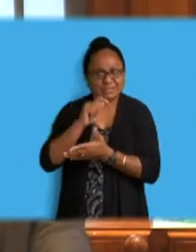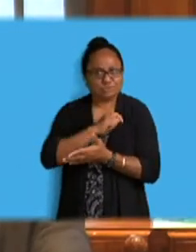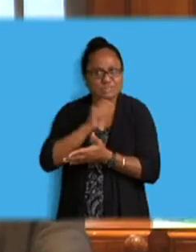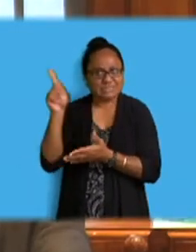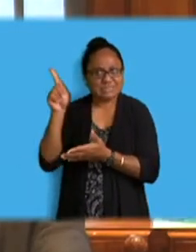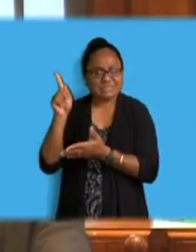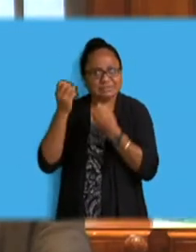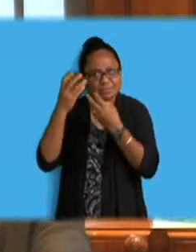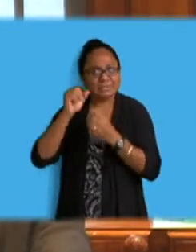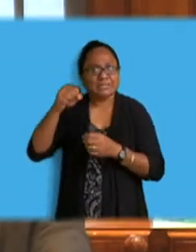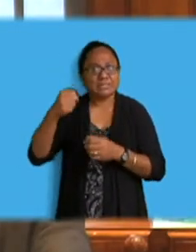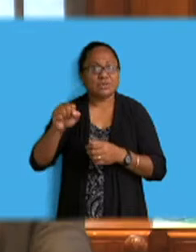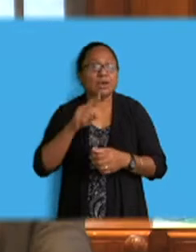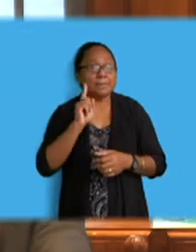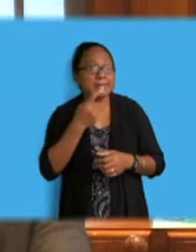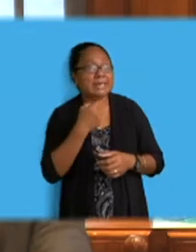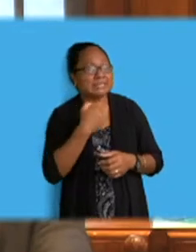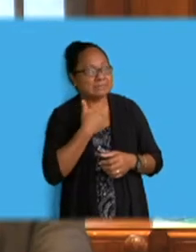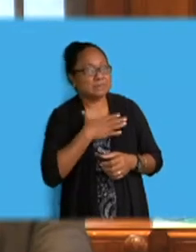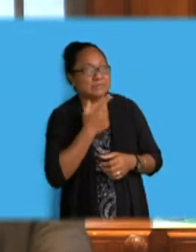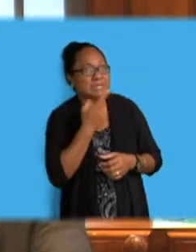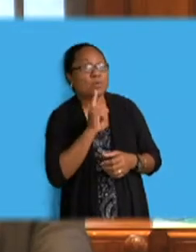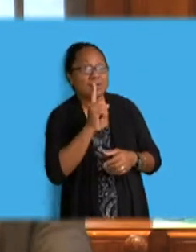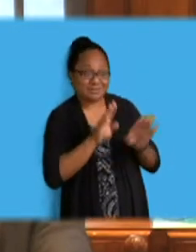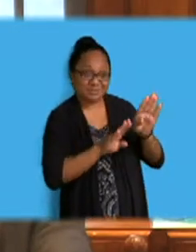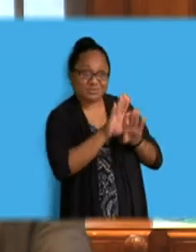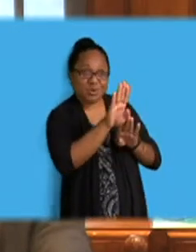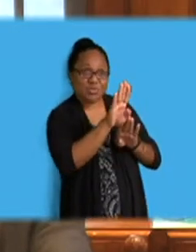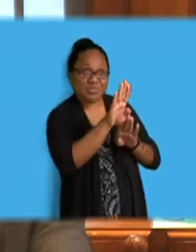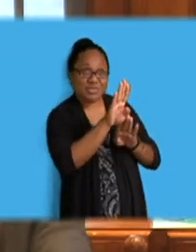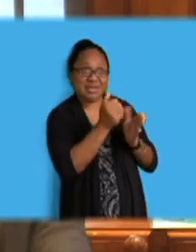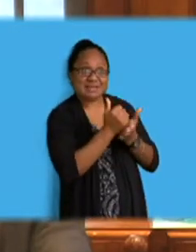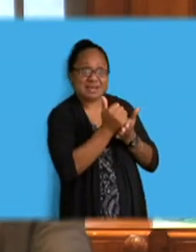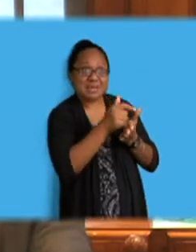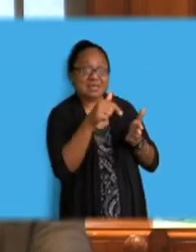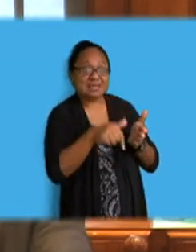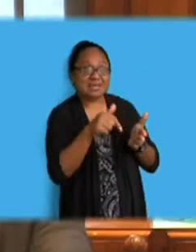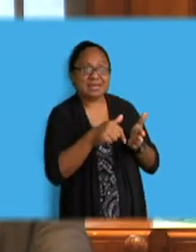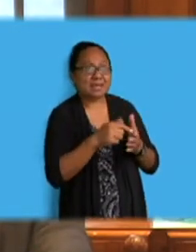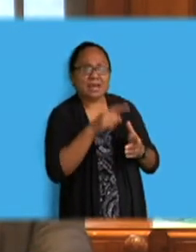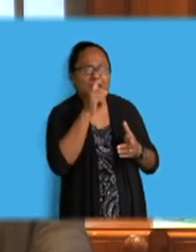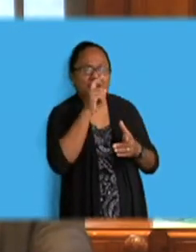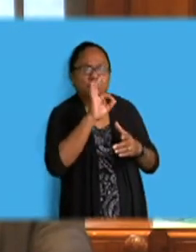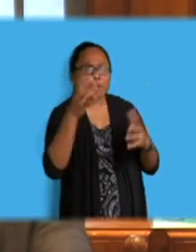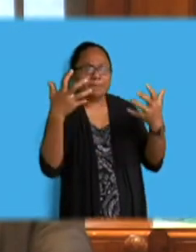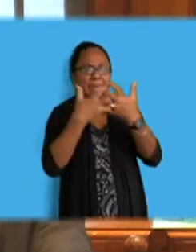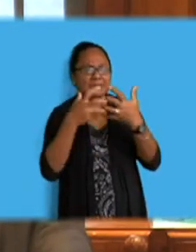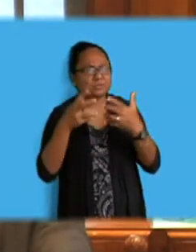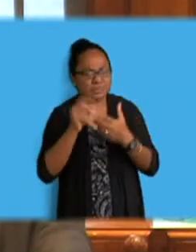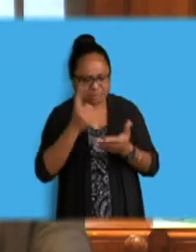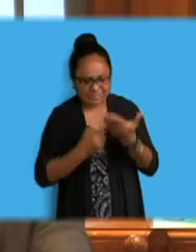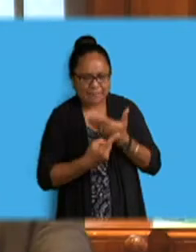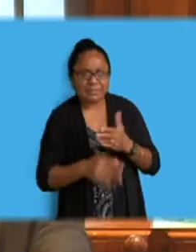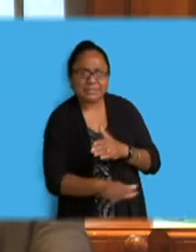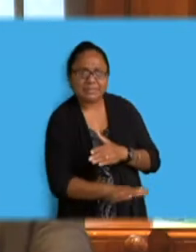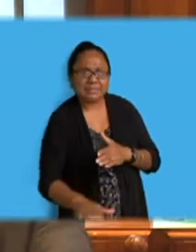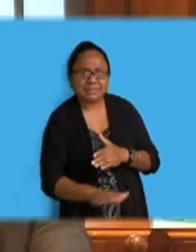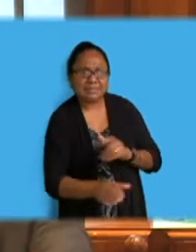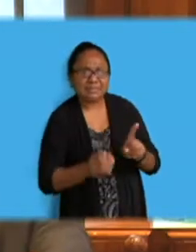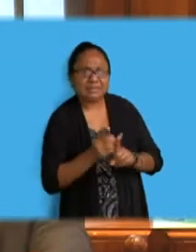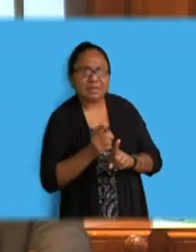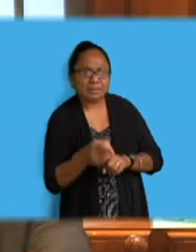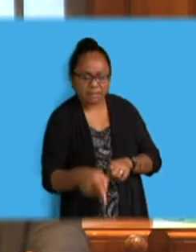I will have to state that the growth rate by Reserve Bank personally cannot be correlated with the reality on the ground, with a high level